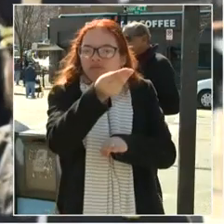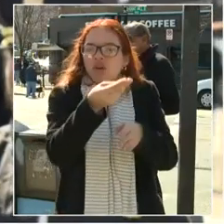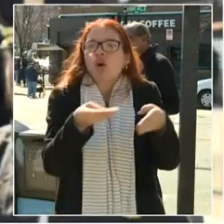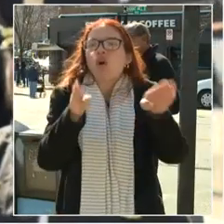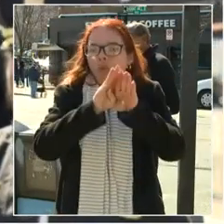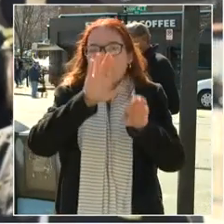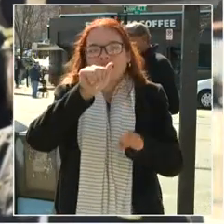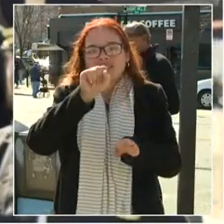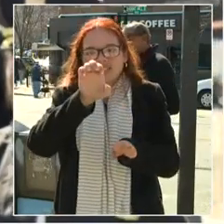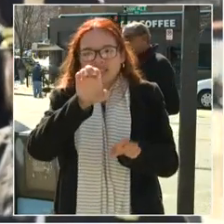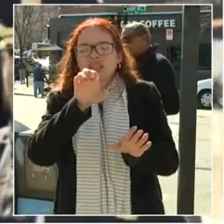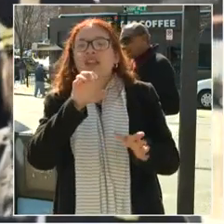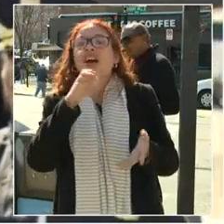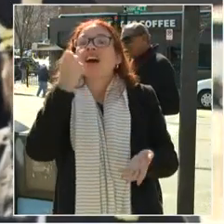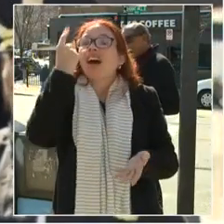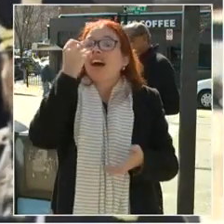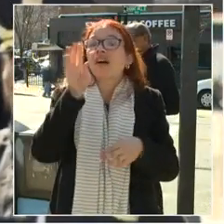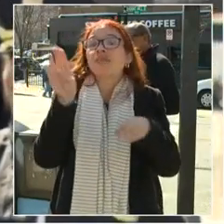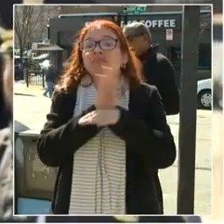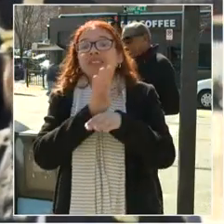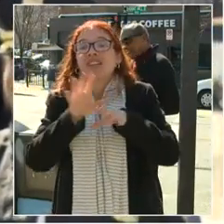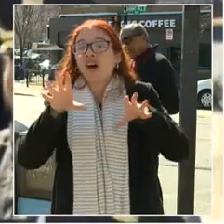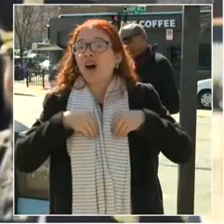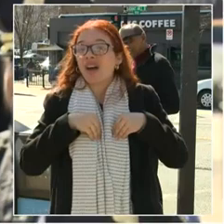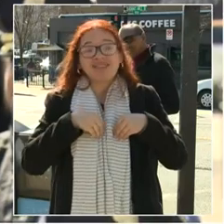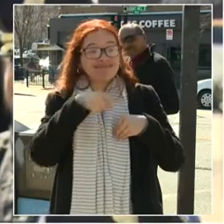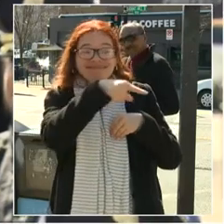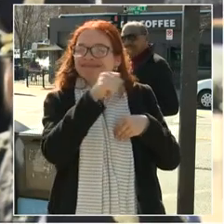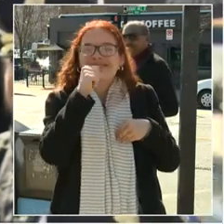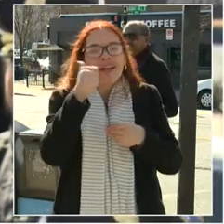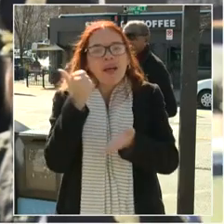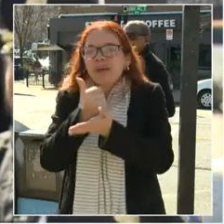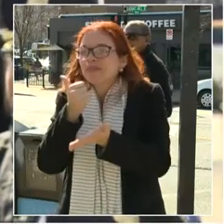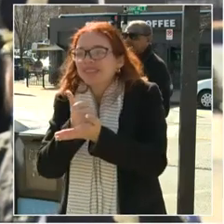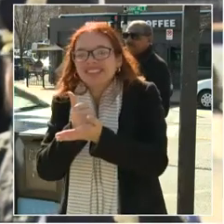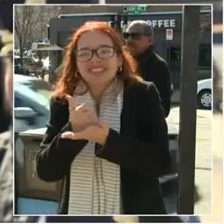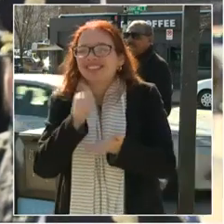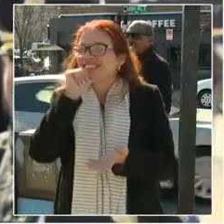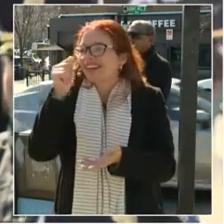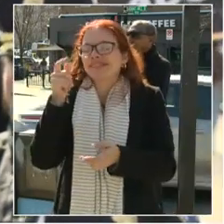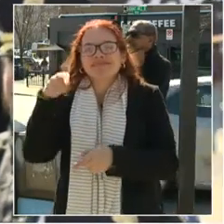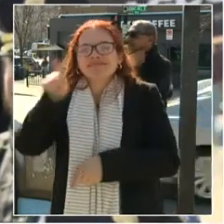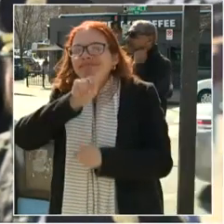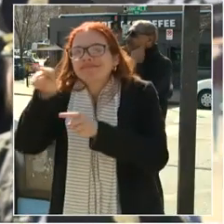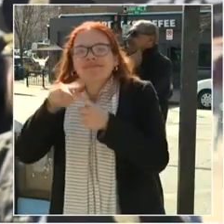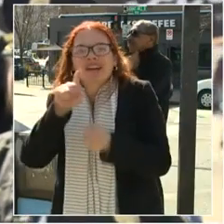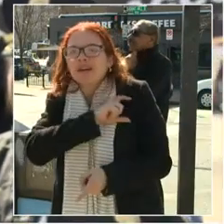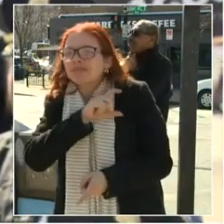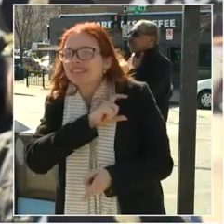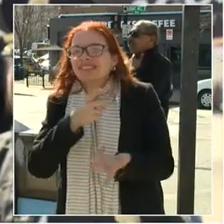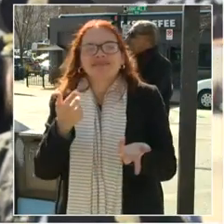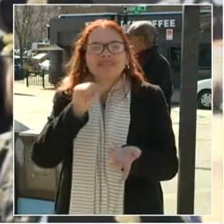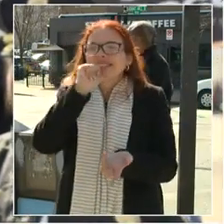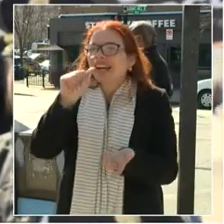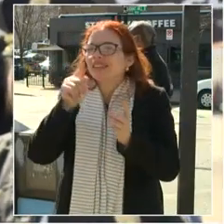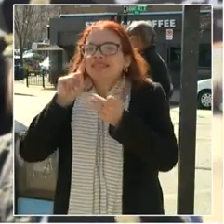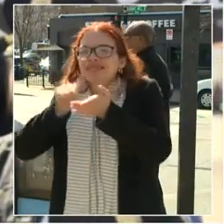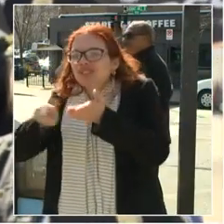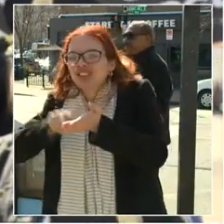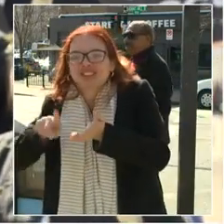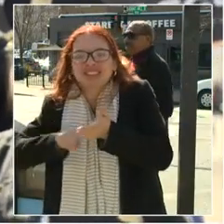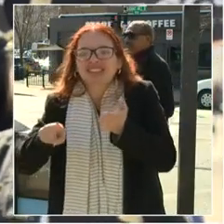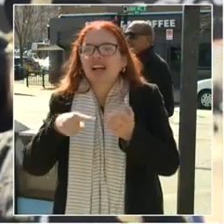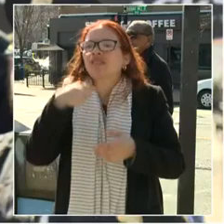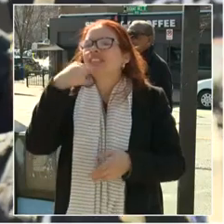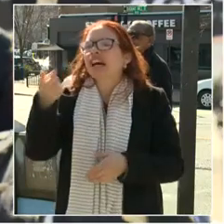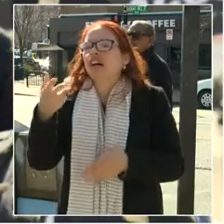owners that are also not helping them. I meet a lot of officers, you know, on the beat, a lot of detectives that are also giving the message of, we went